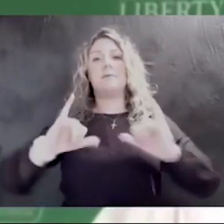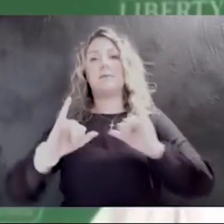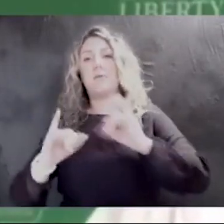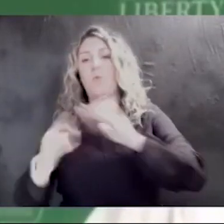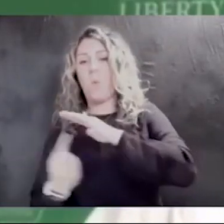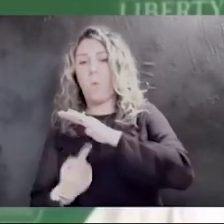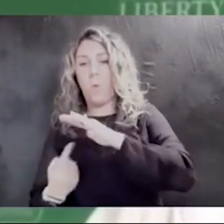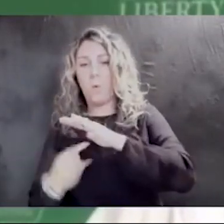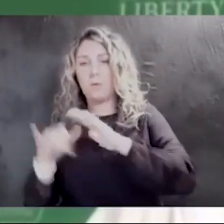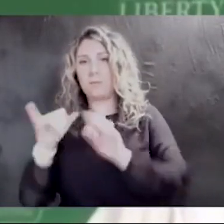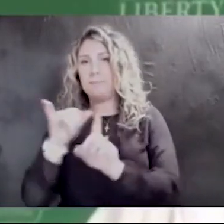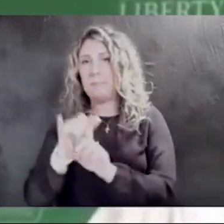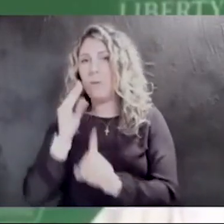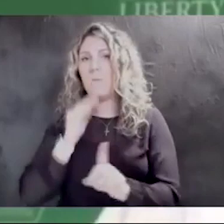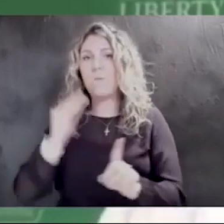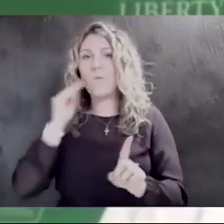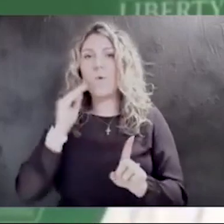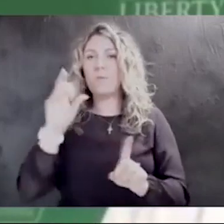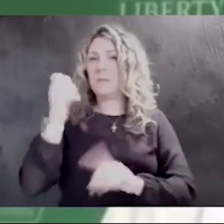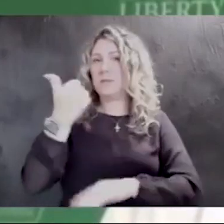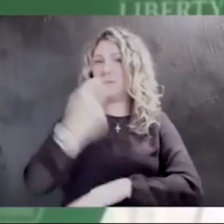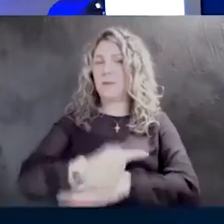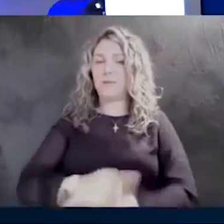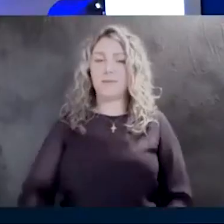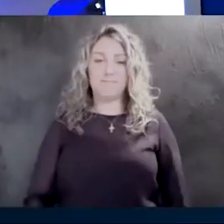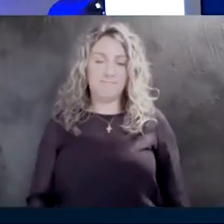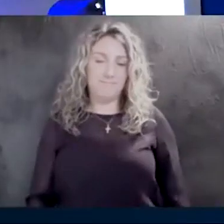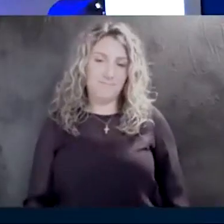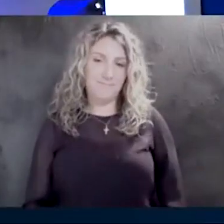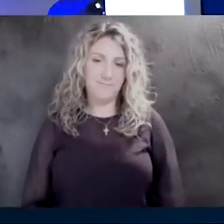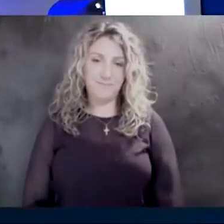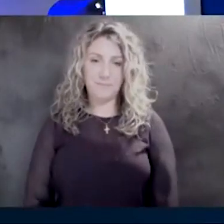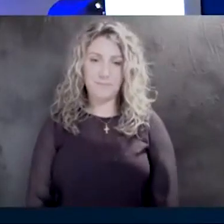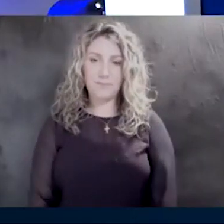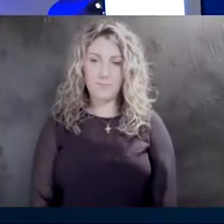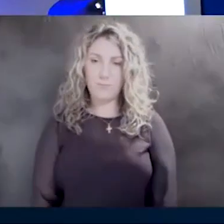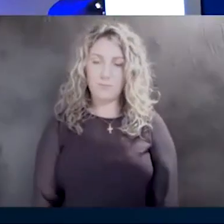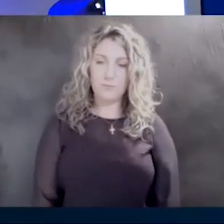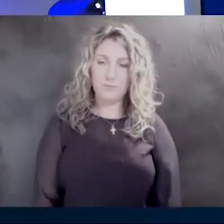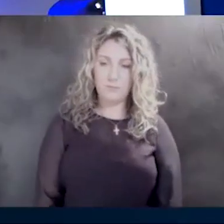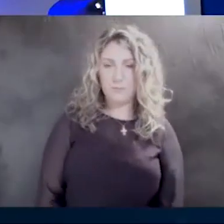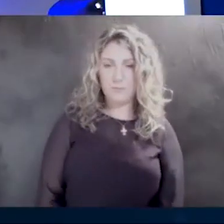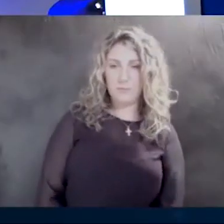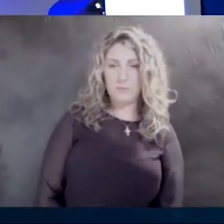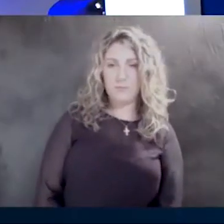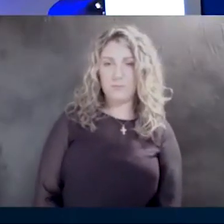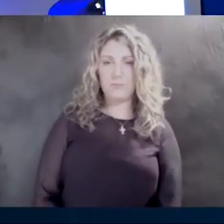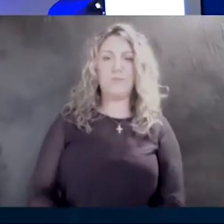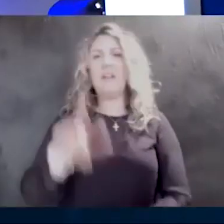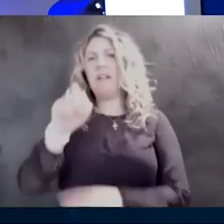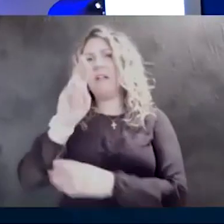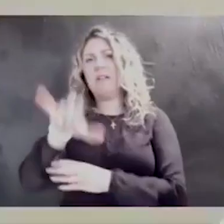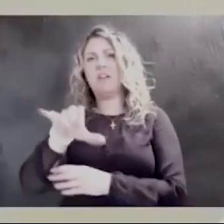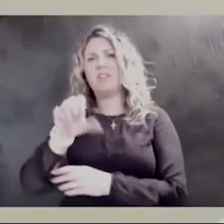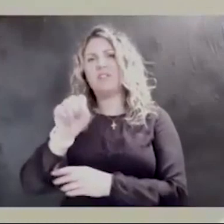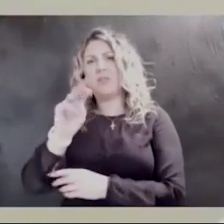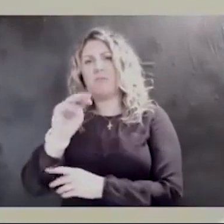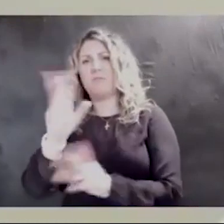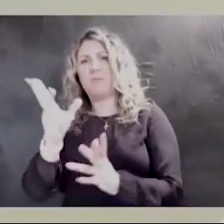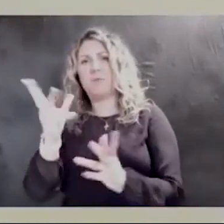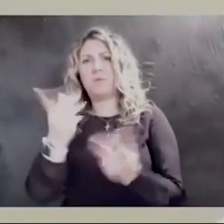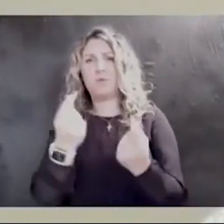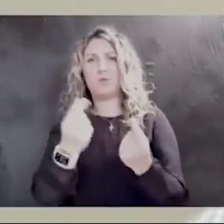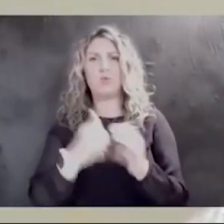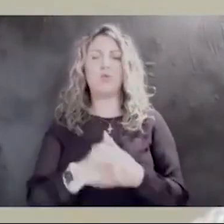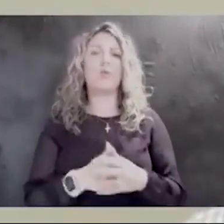for 10 days. Larry, what are you doing at China Mission? That, I think, pretty